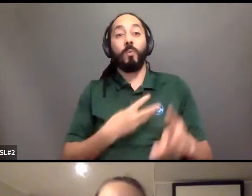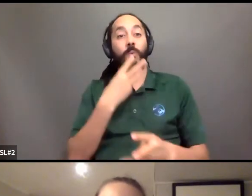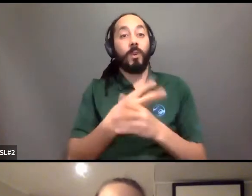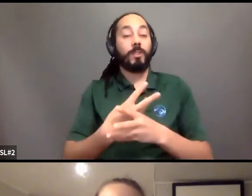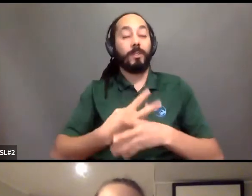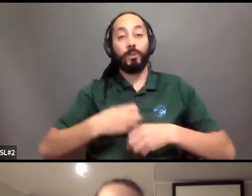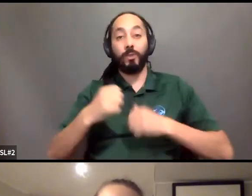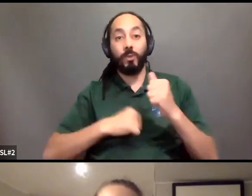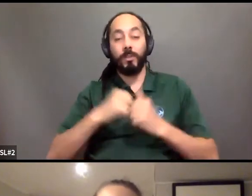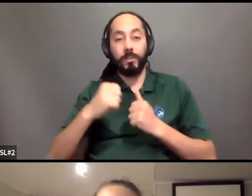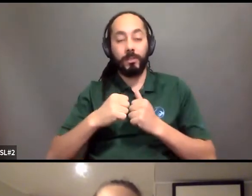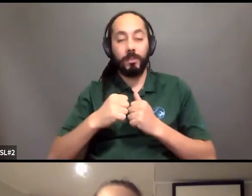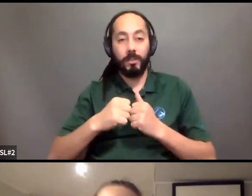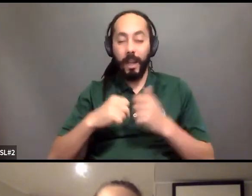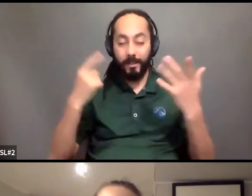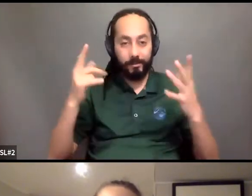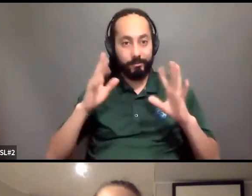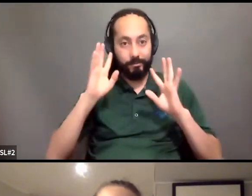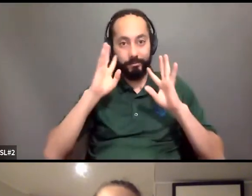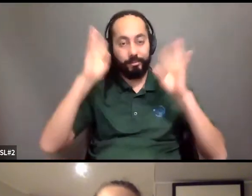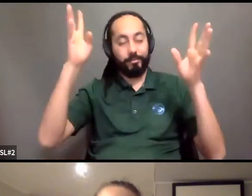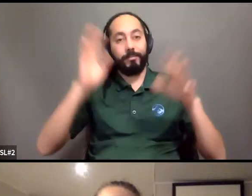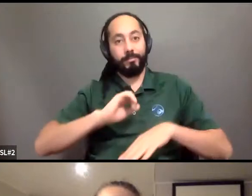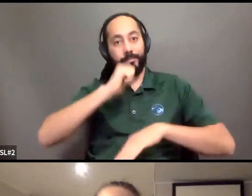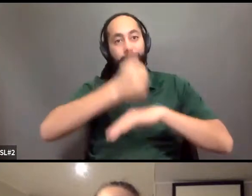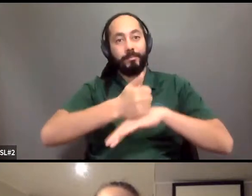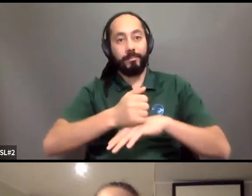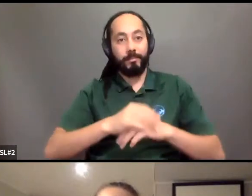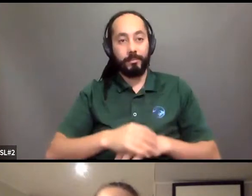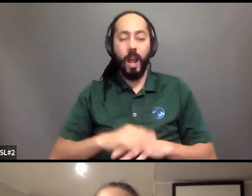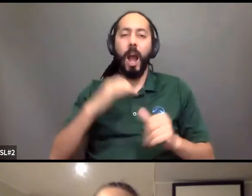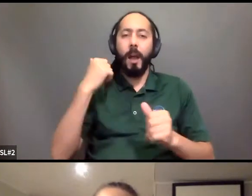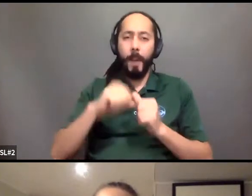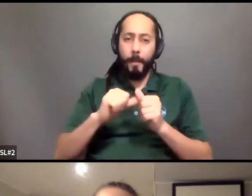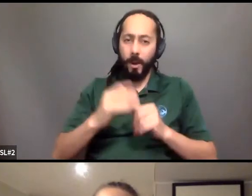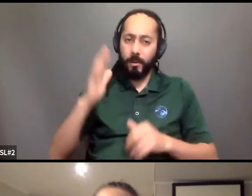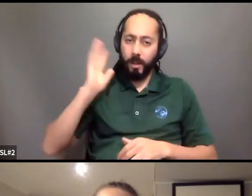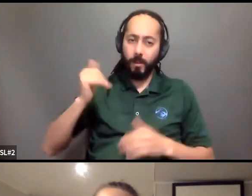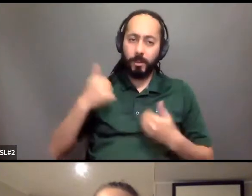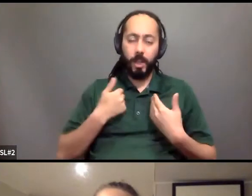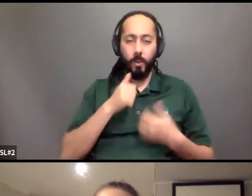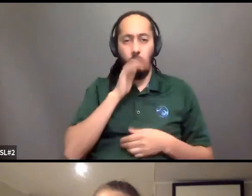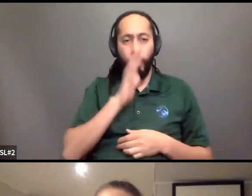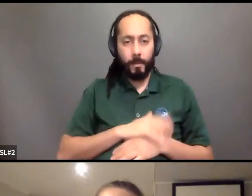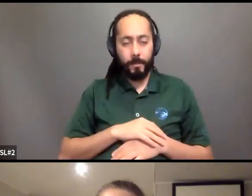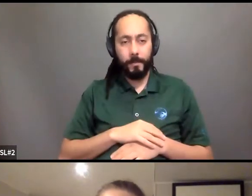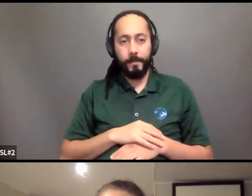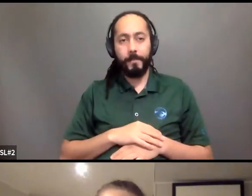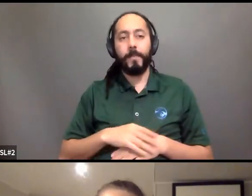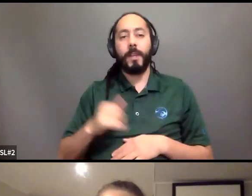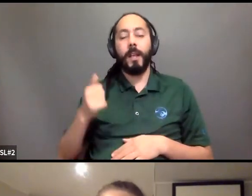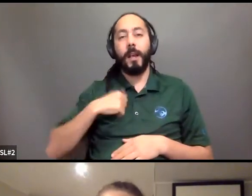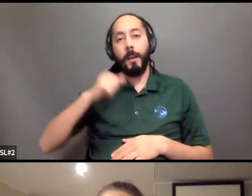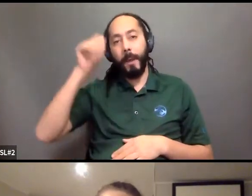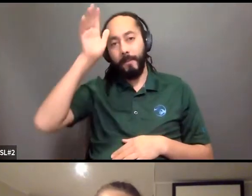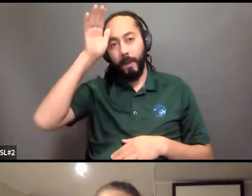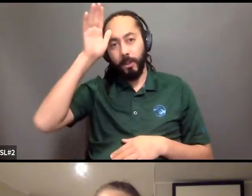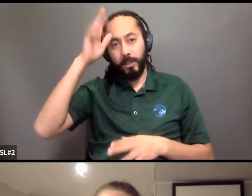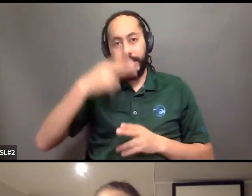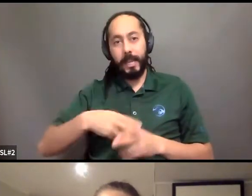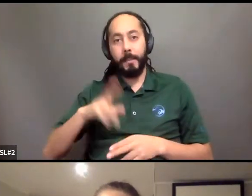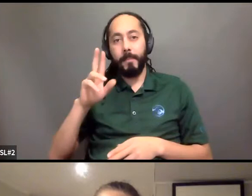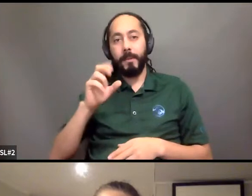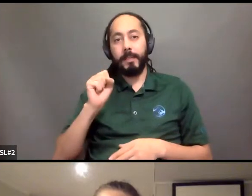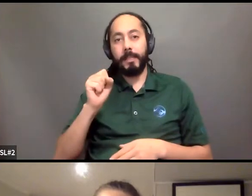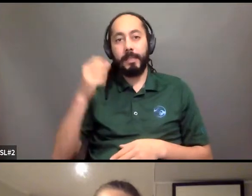know, is created. And I remember when I was a young woman and my father, you know, we were talking about my father's name was Sun Bear, but he used to hang out with this